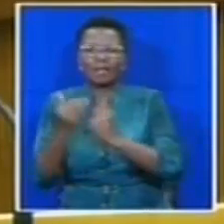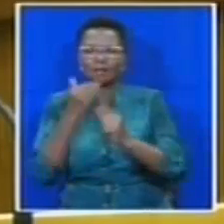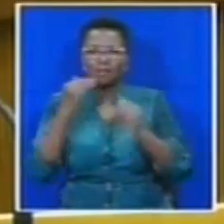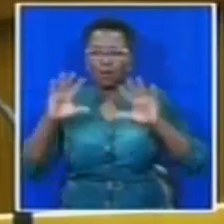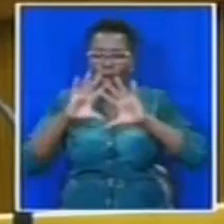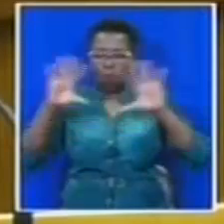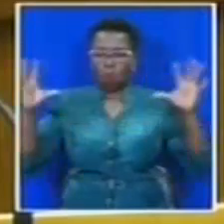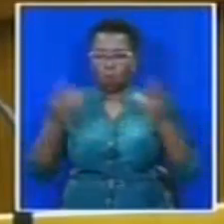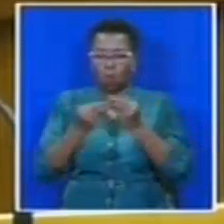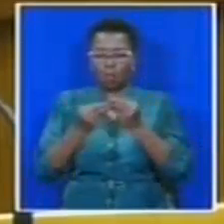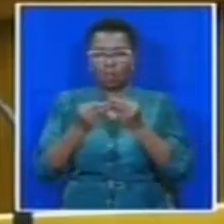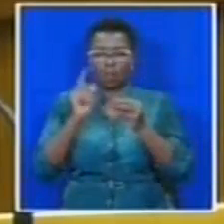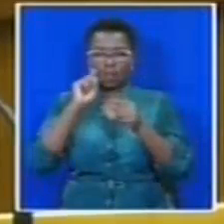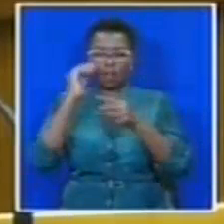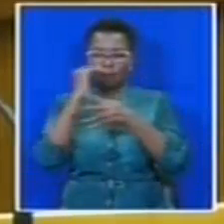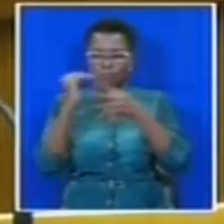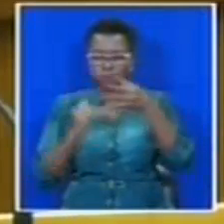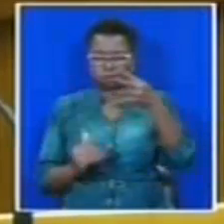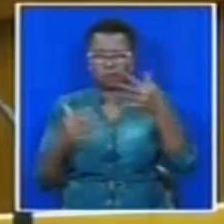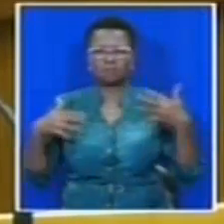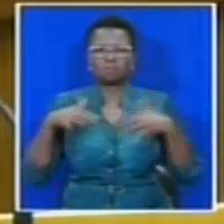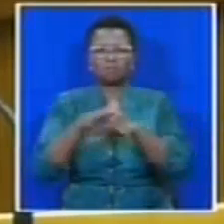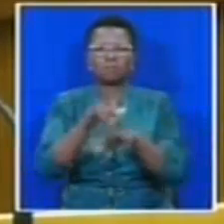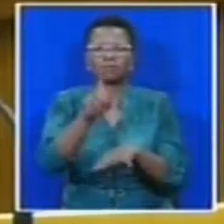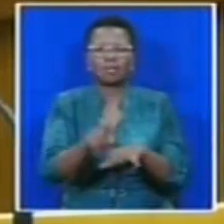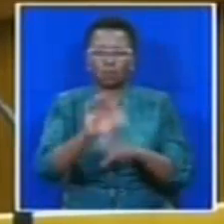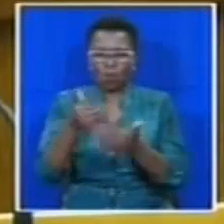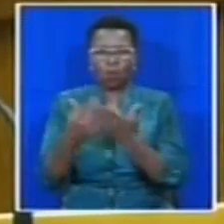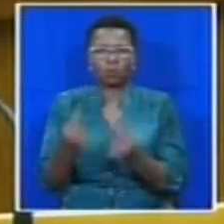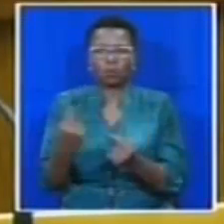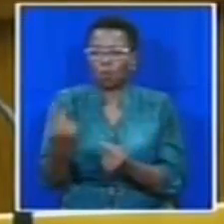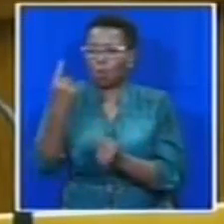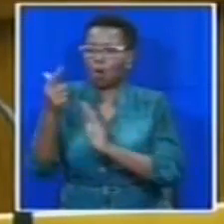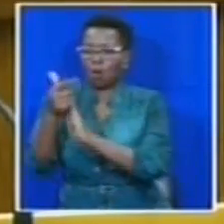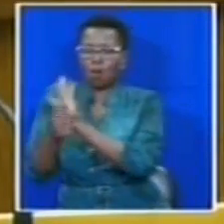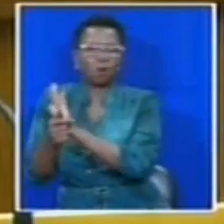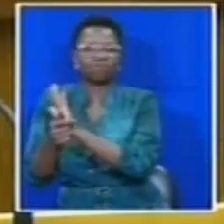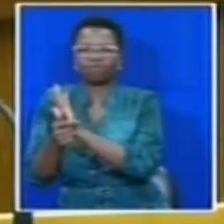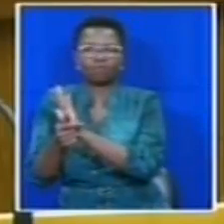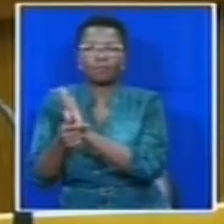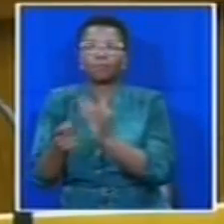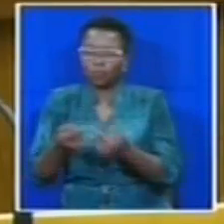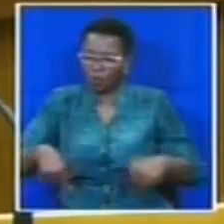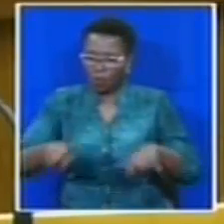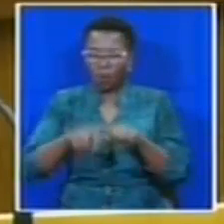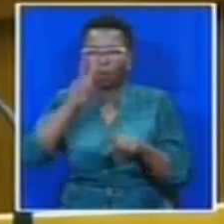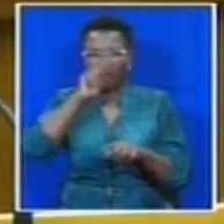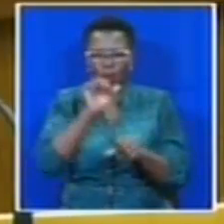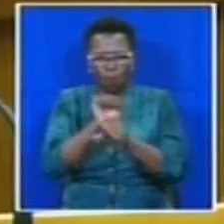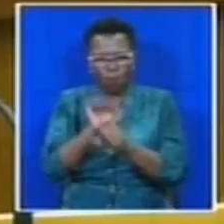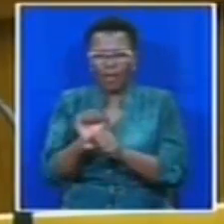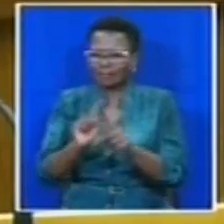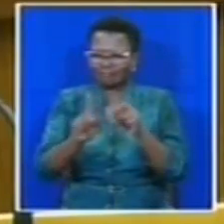must be implemented by all of us. No one measure will work. Our approach is to mobilize efforts across